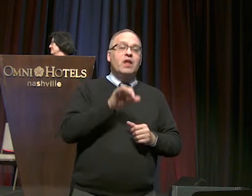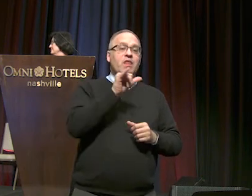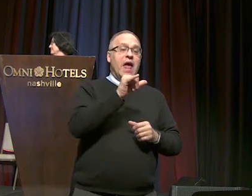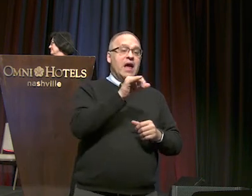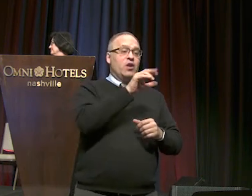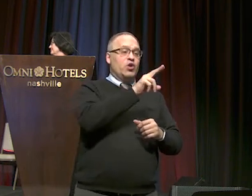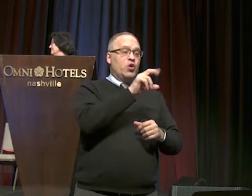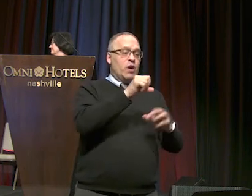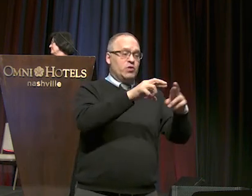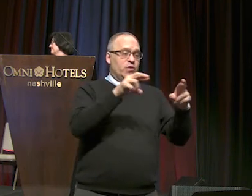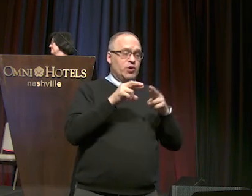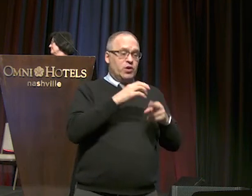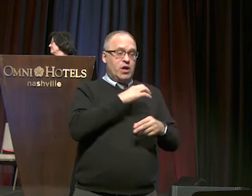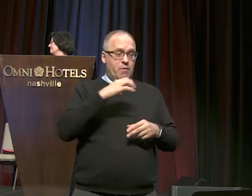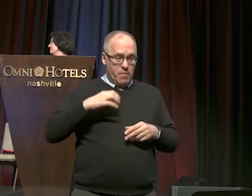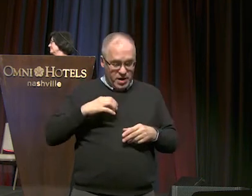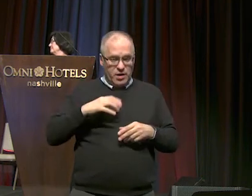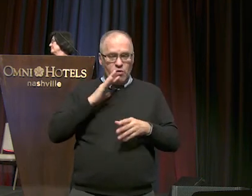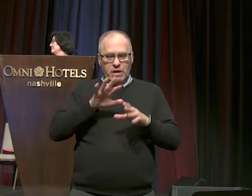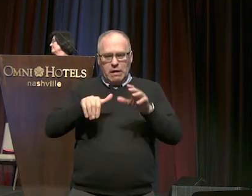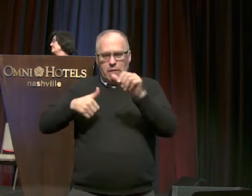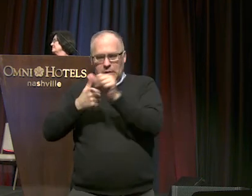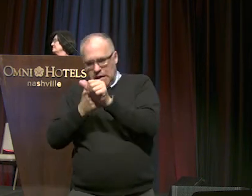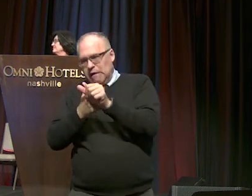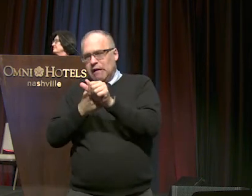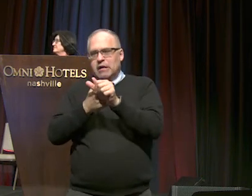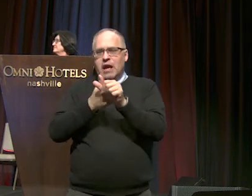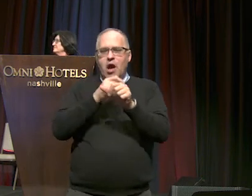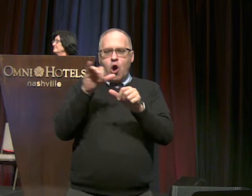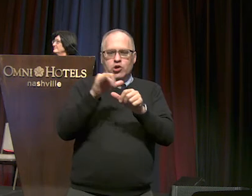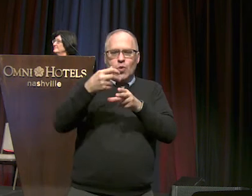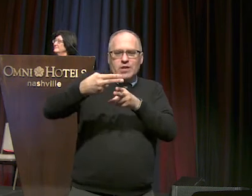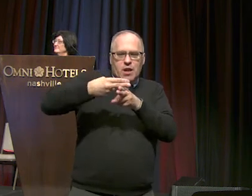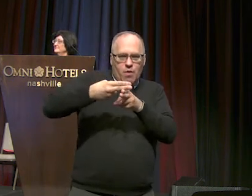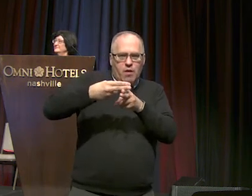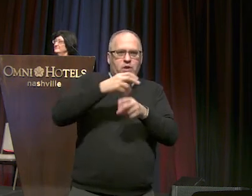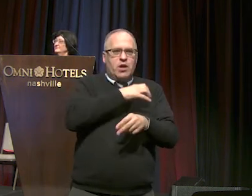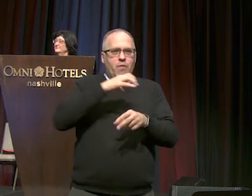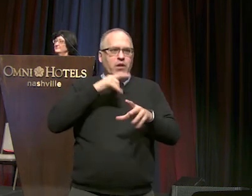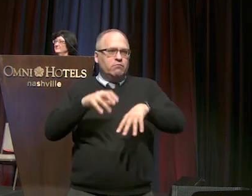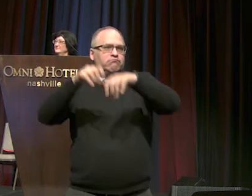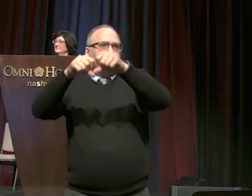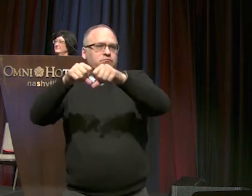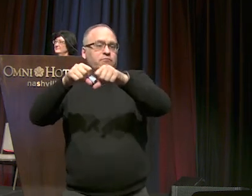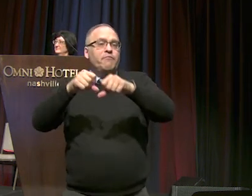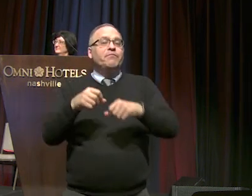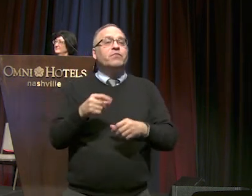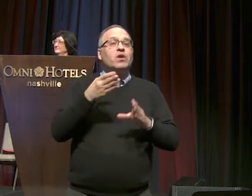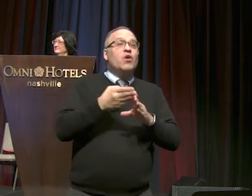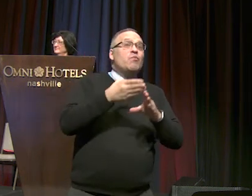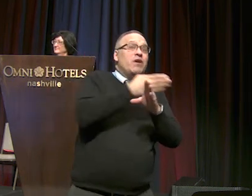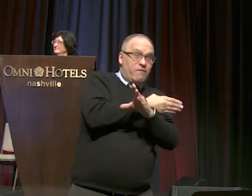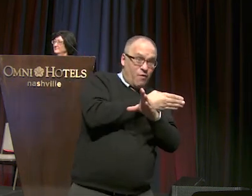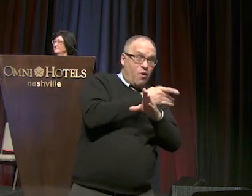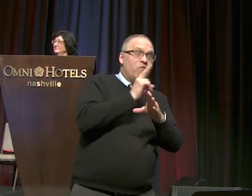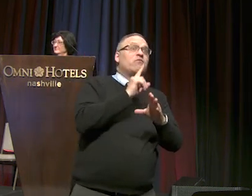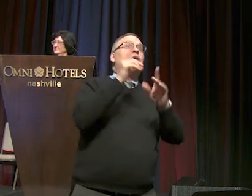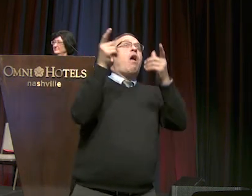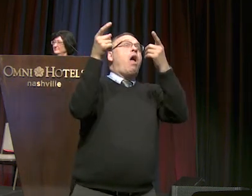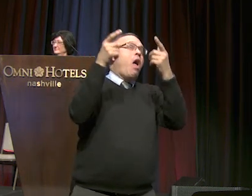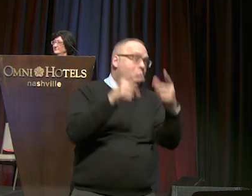as both a contingency and an interim. In other words, before a U.S. Regional Conference actually becomes a reality